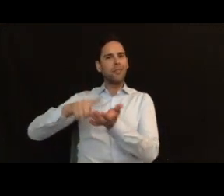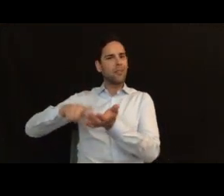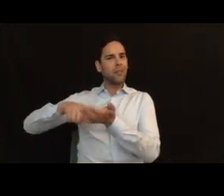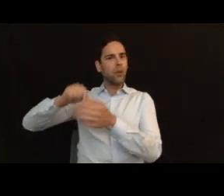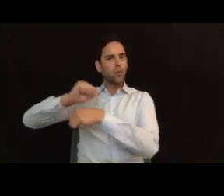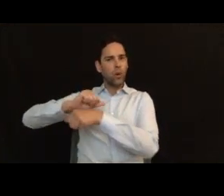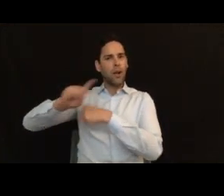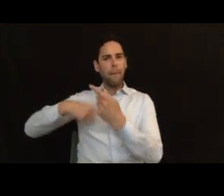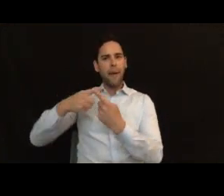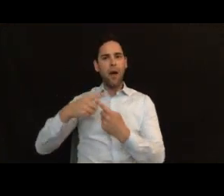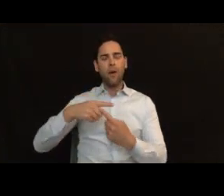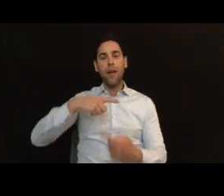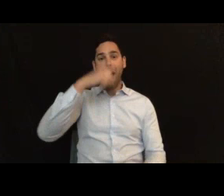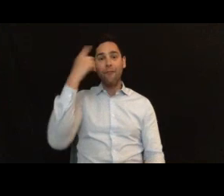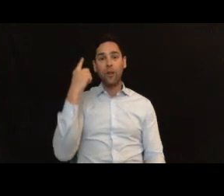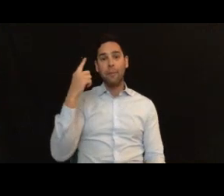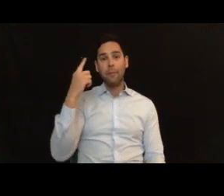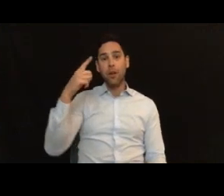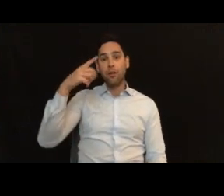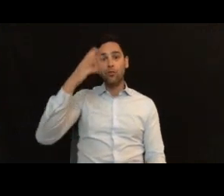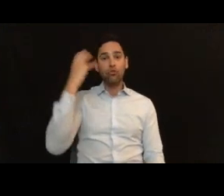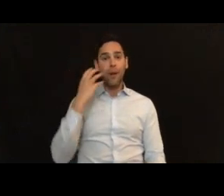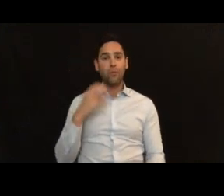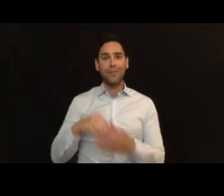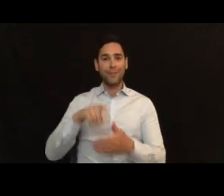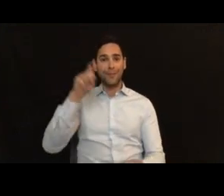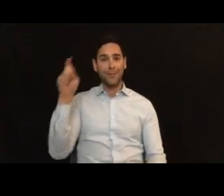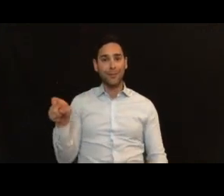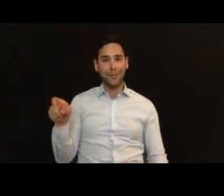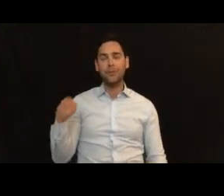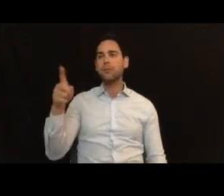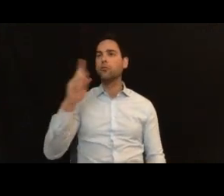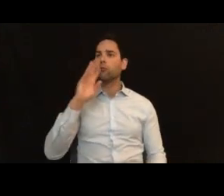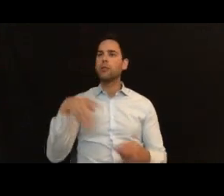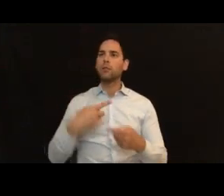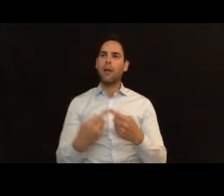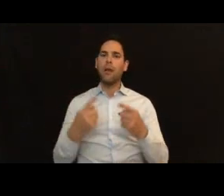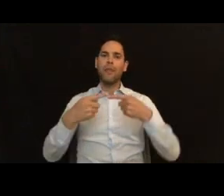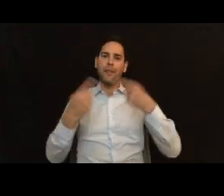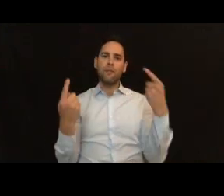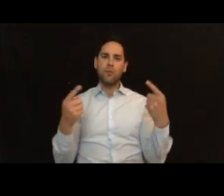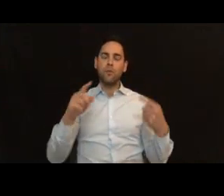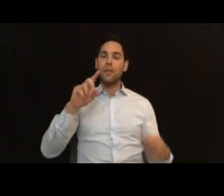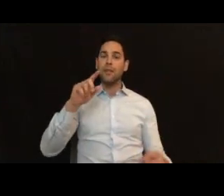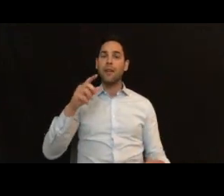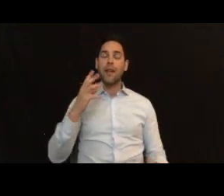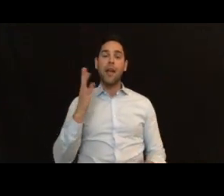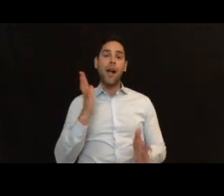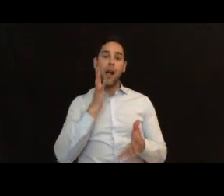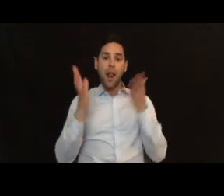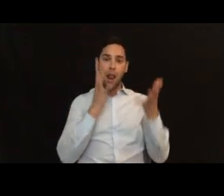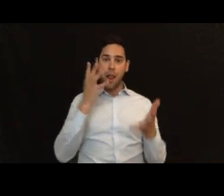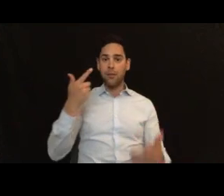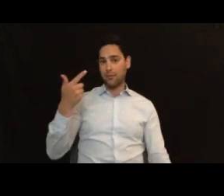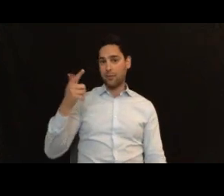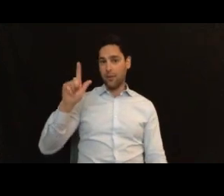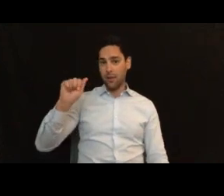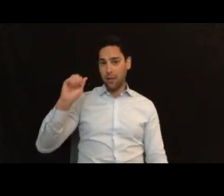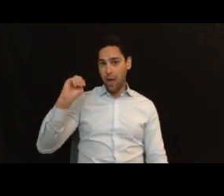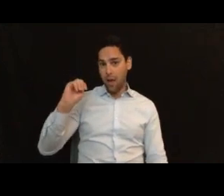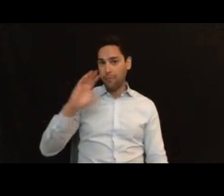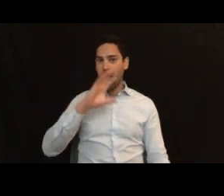he kind of talks about the difference between glam drag and messy drag, where glam drag queens are trying to visually